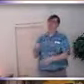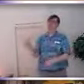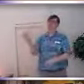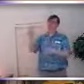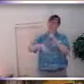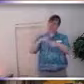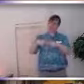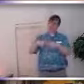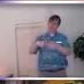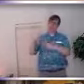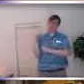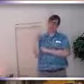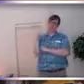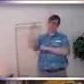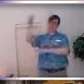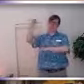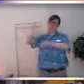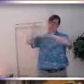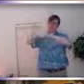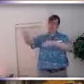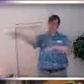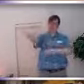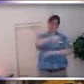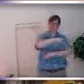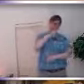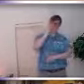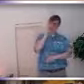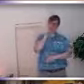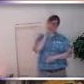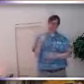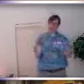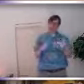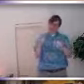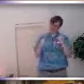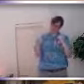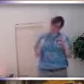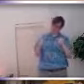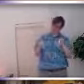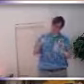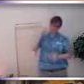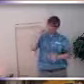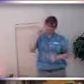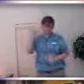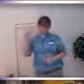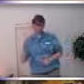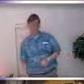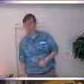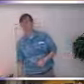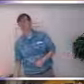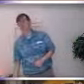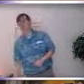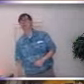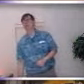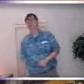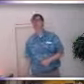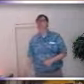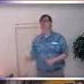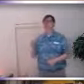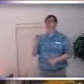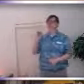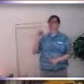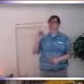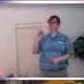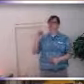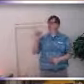are. So there is this energy that you've heard about. It's called chi.